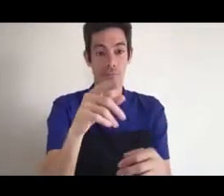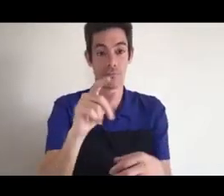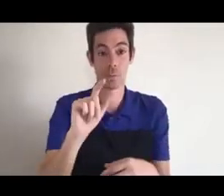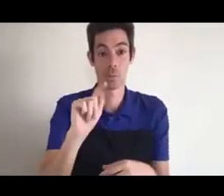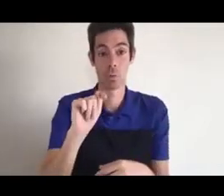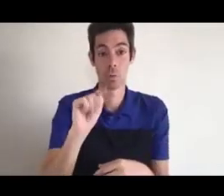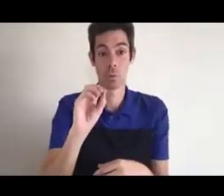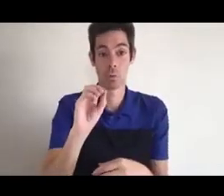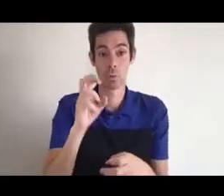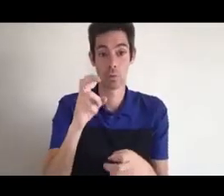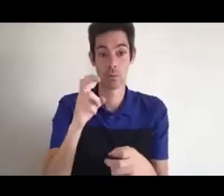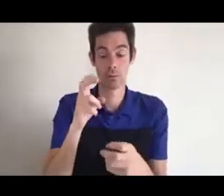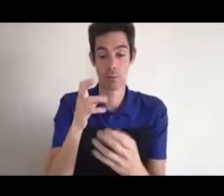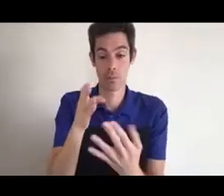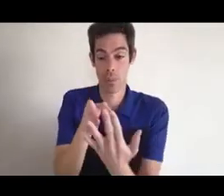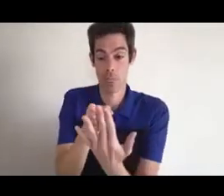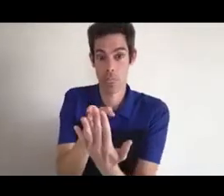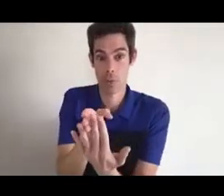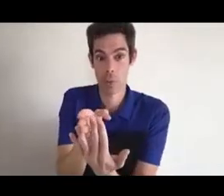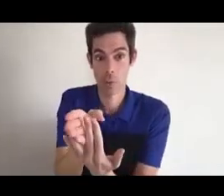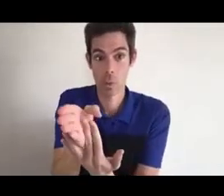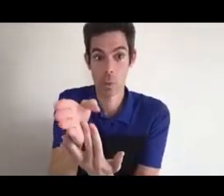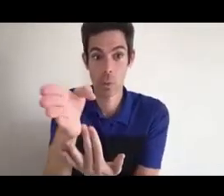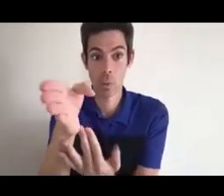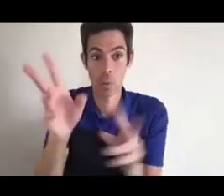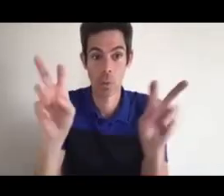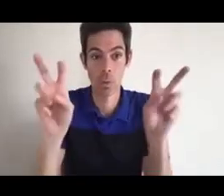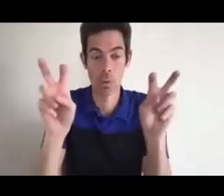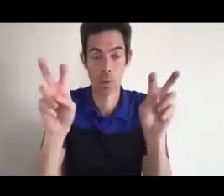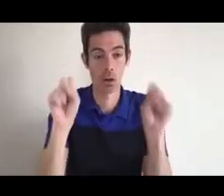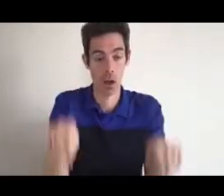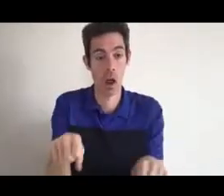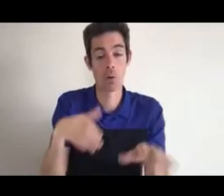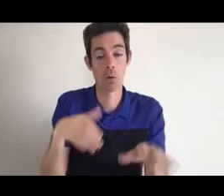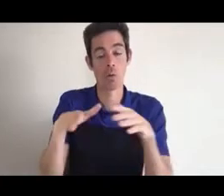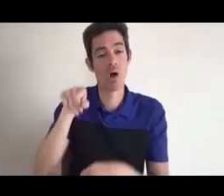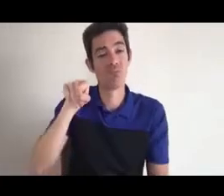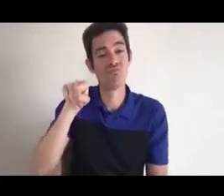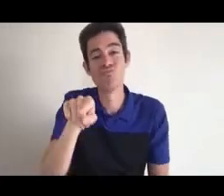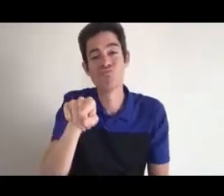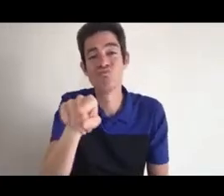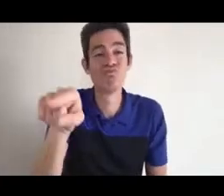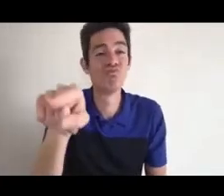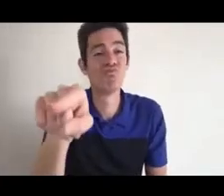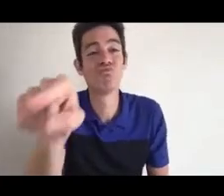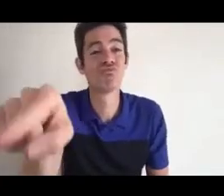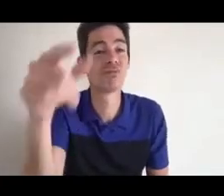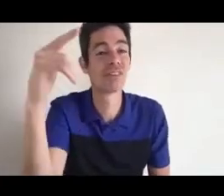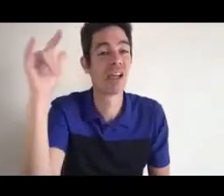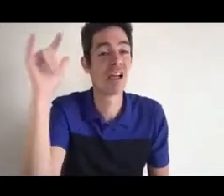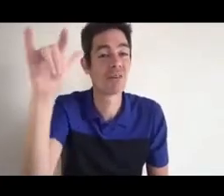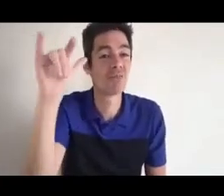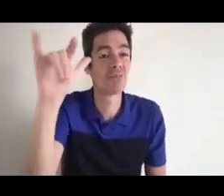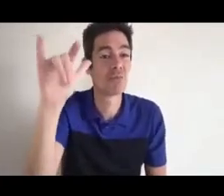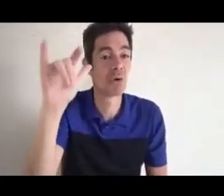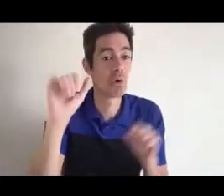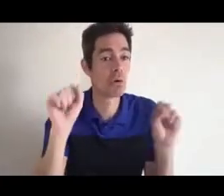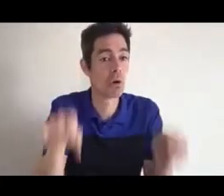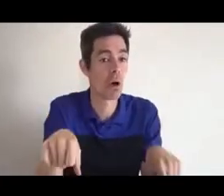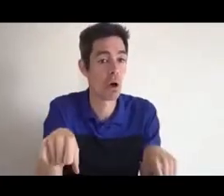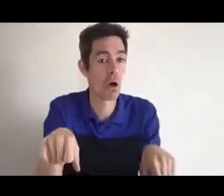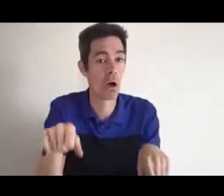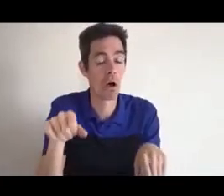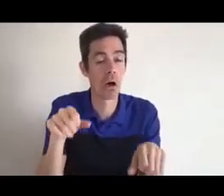Now I just thought of something. So to and through, you can say walk,